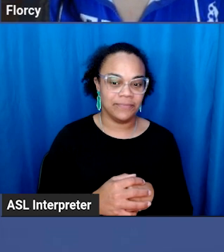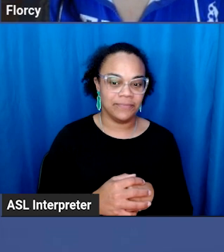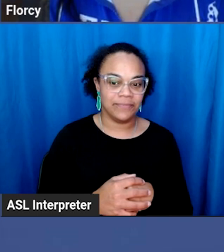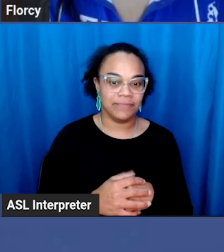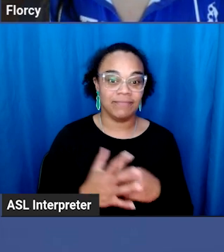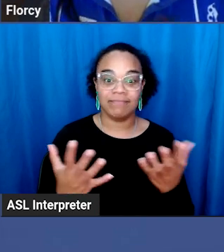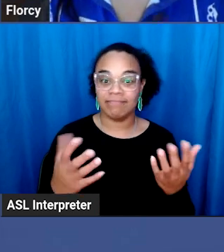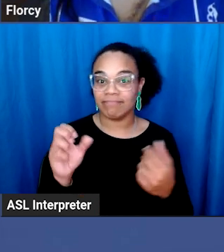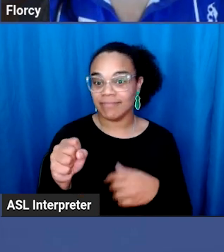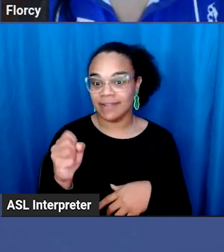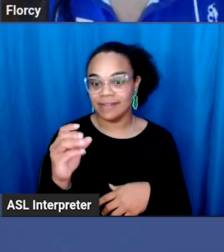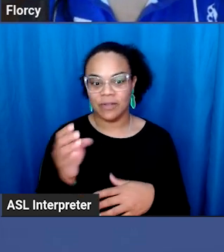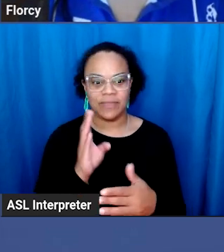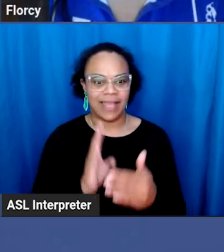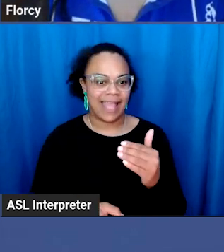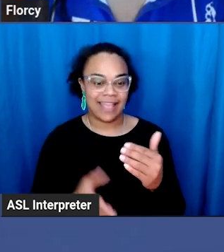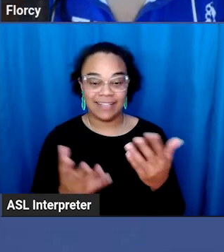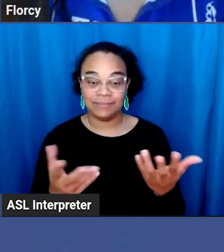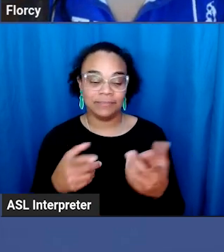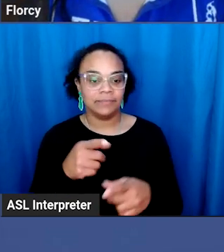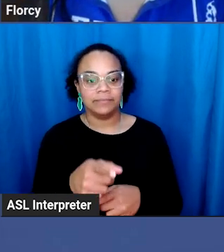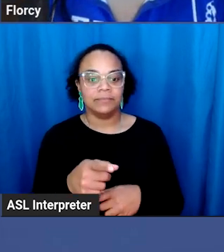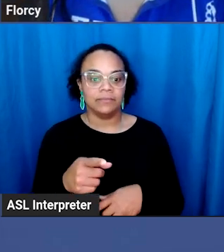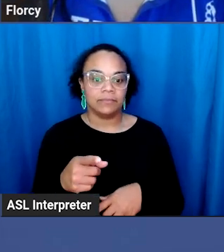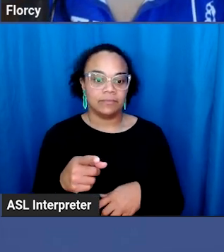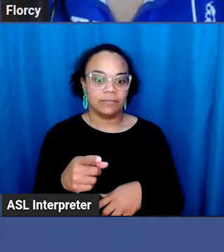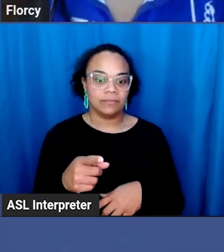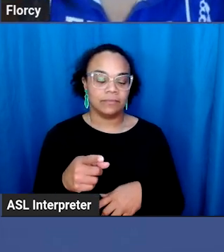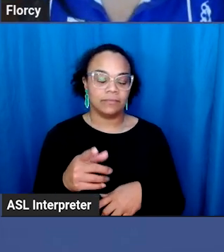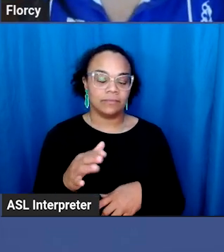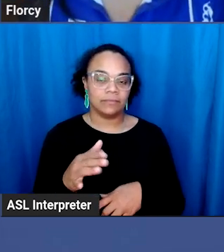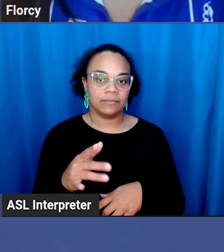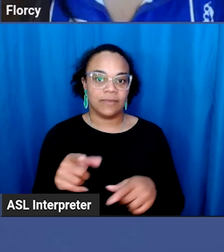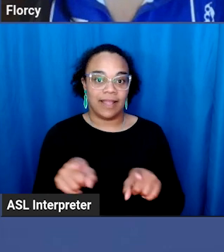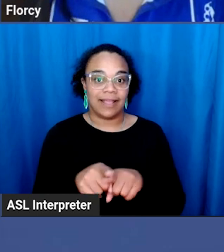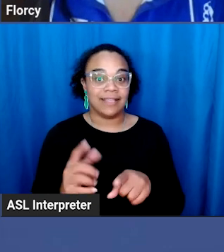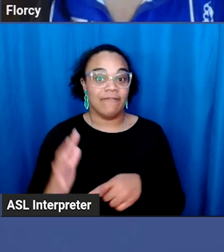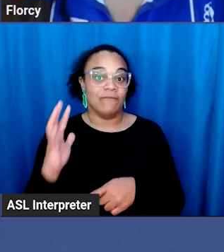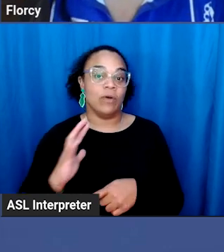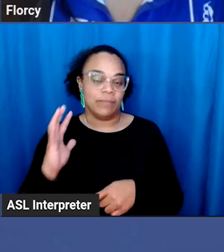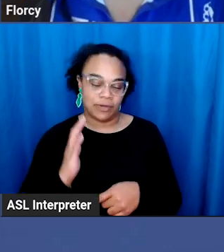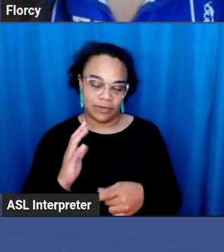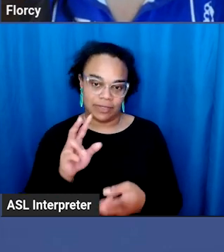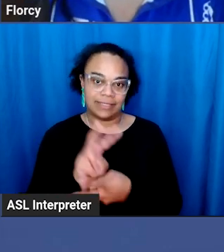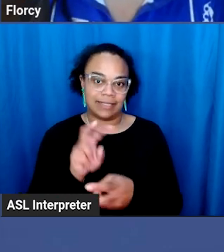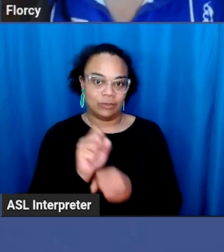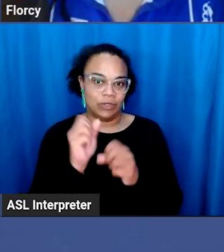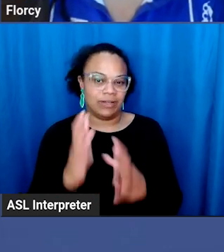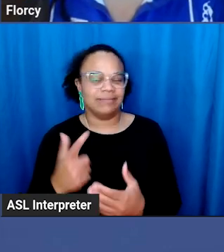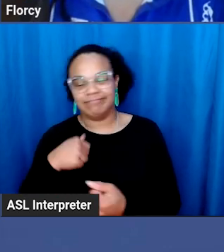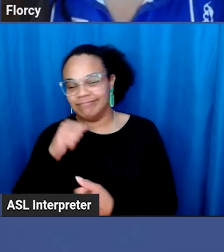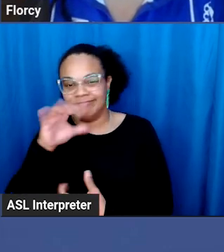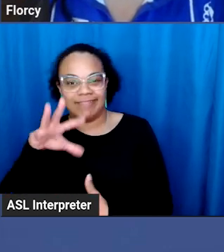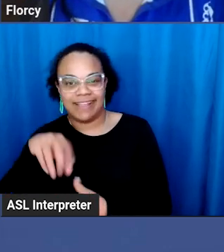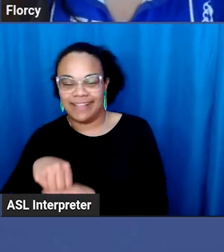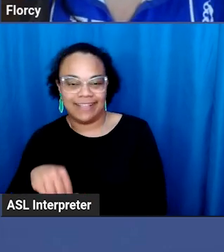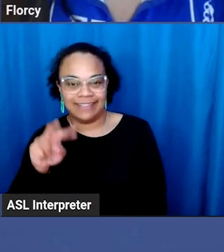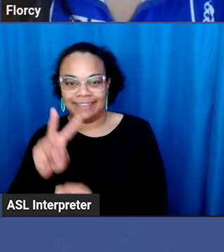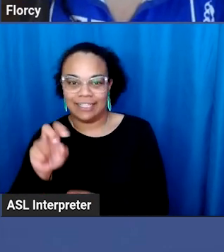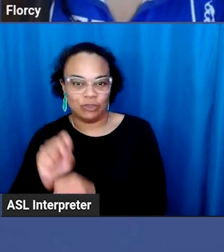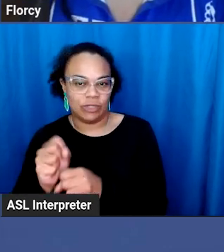And yeah, so just the end of this is like, just like, like as a former sex worker, I'm not in sex work right now currently,